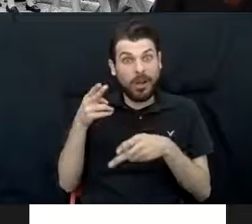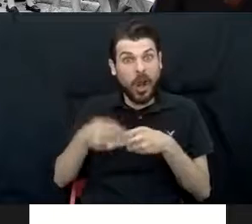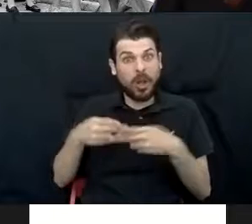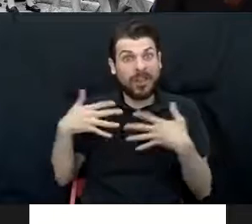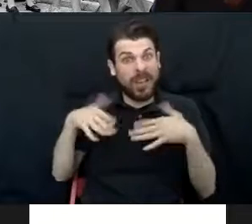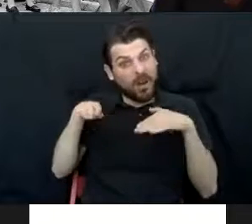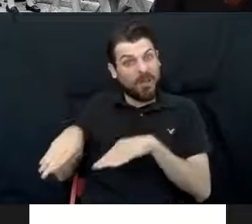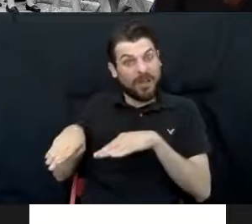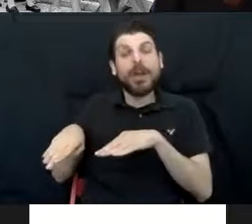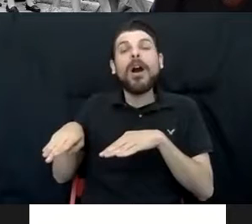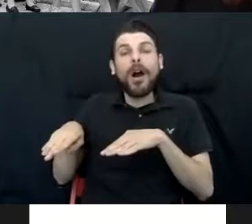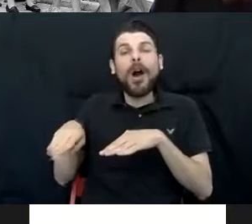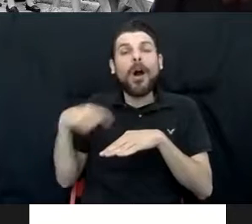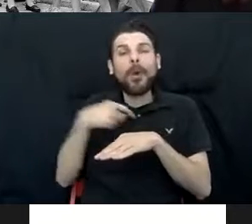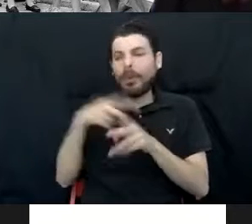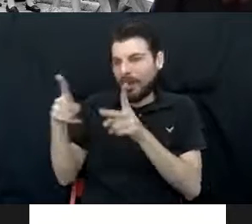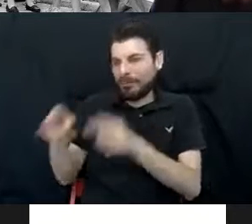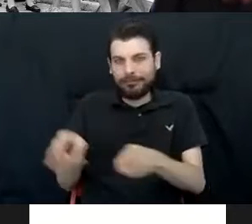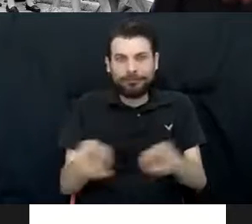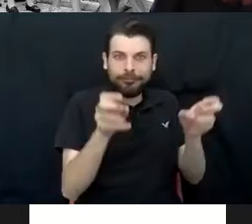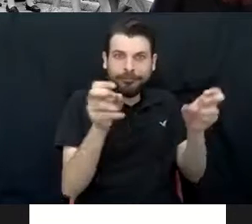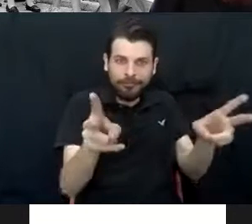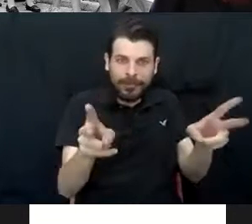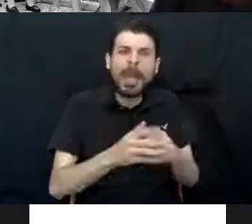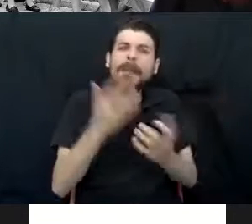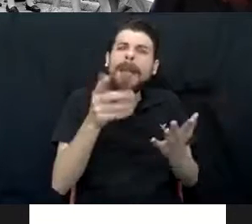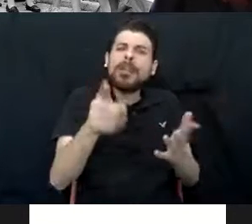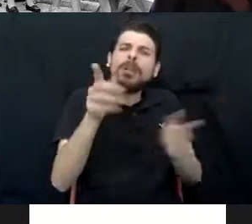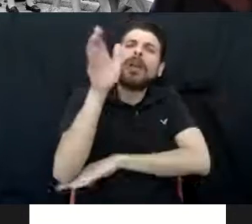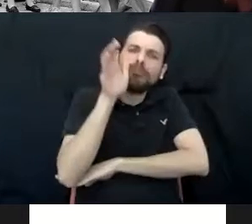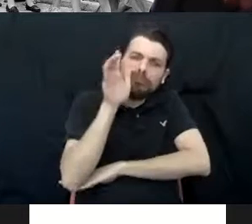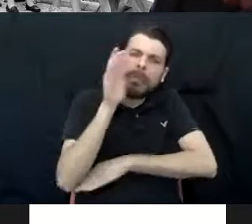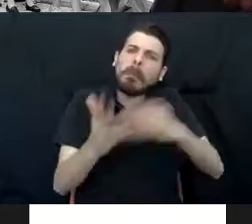listen carefully and see how this applies to your life.